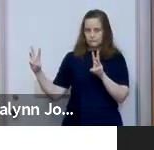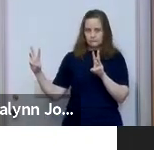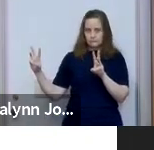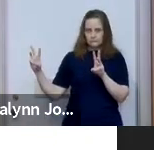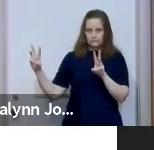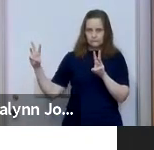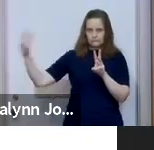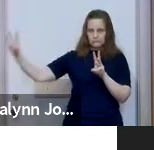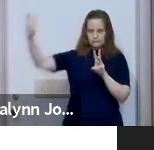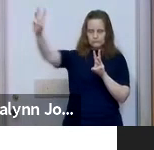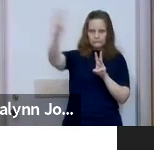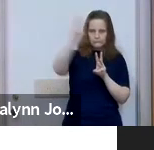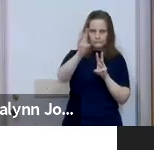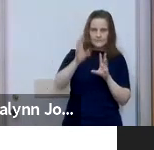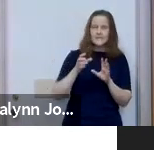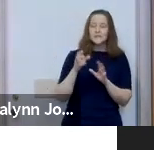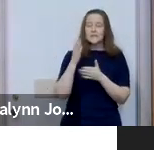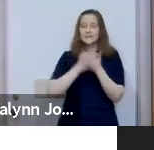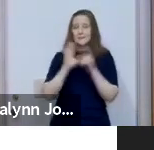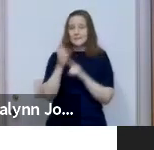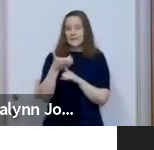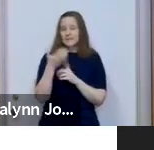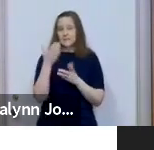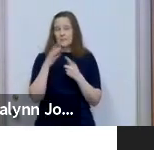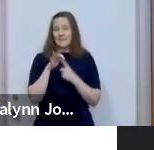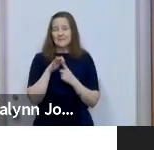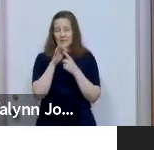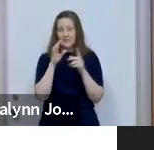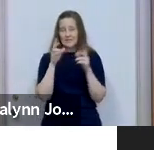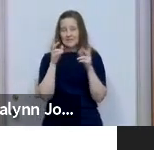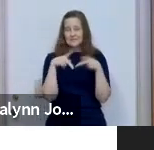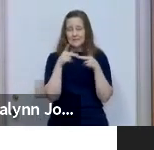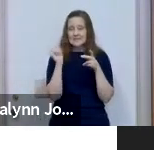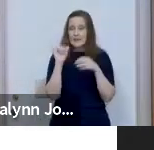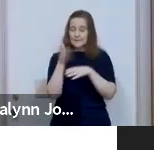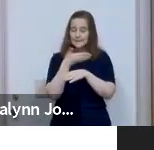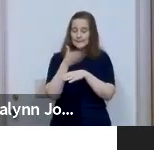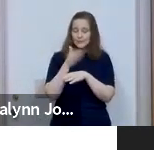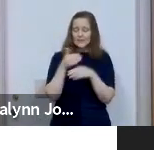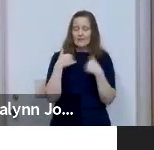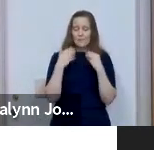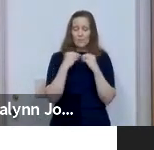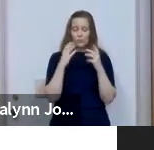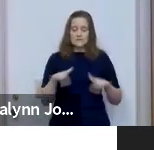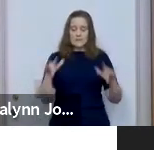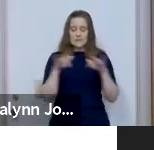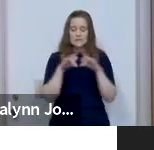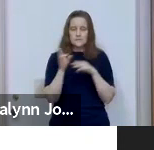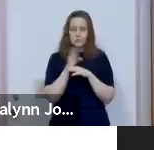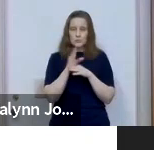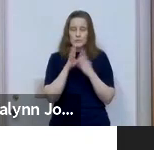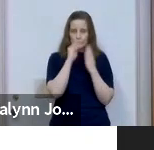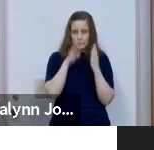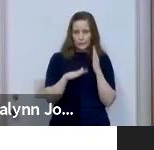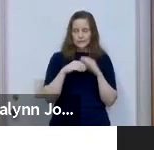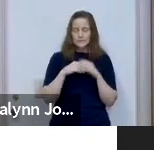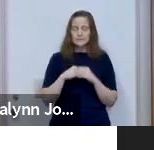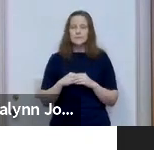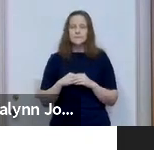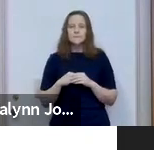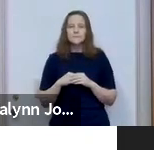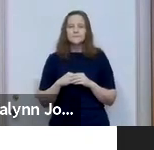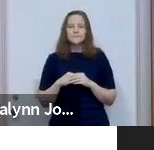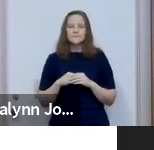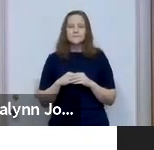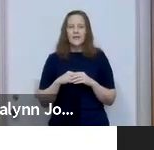for. Some cases you may find some specialized spaces like music where there's even more space between students. You're gonna find